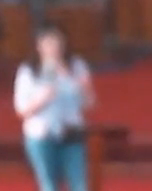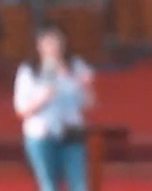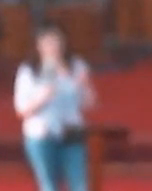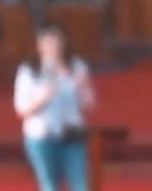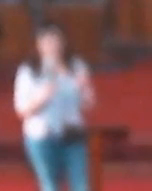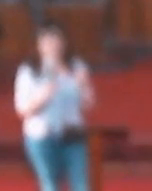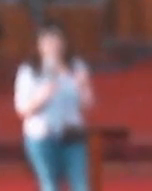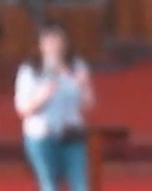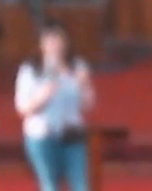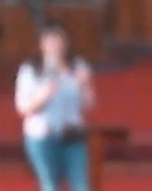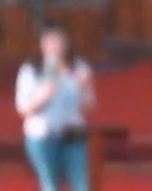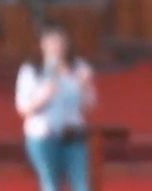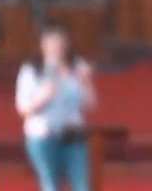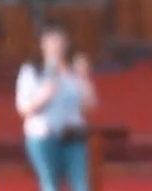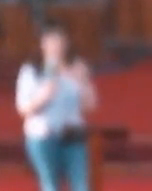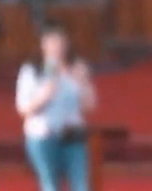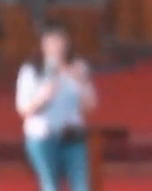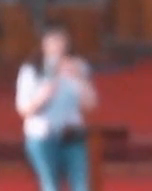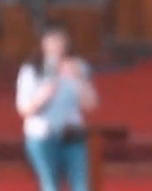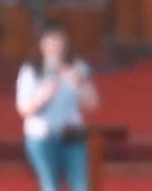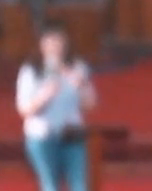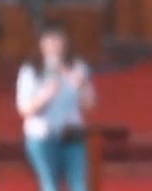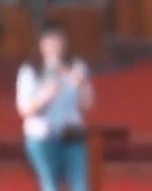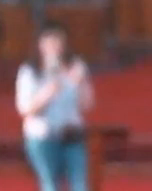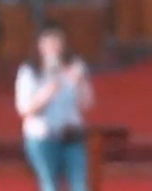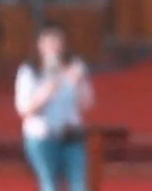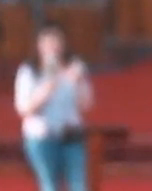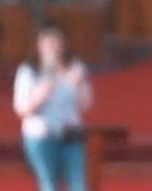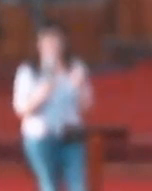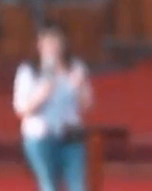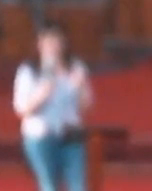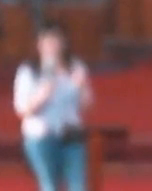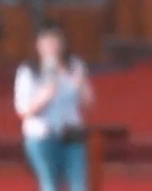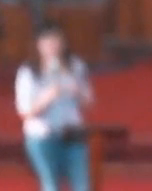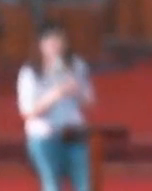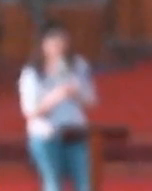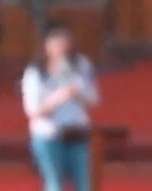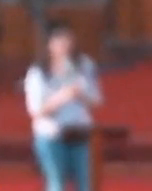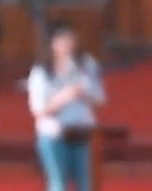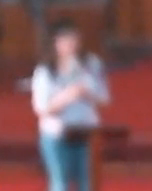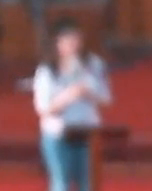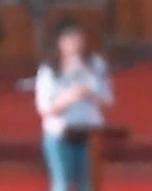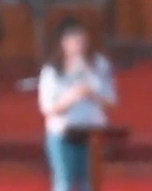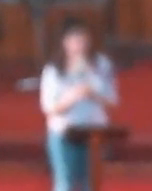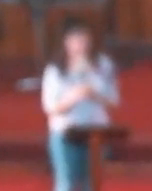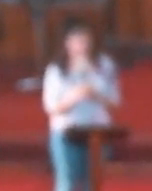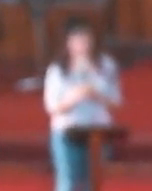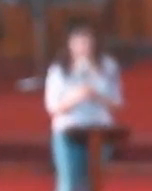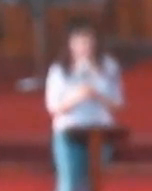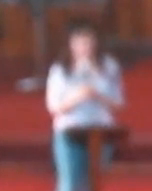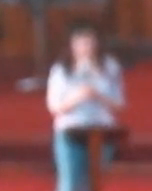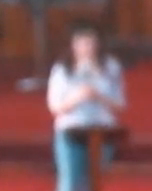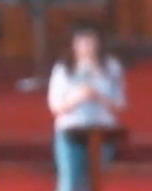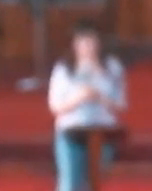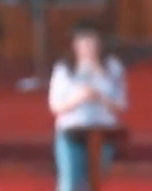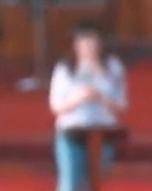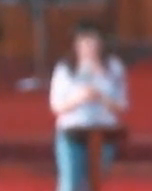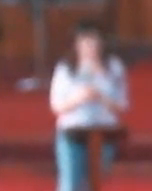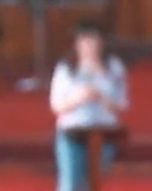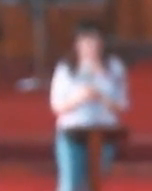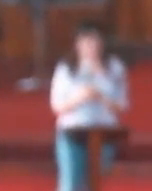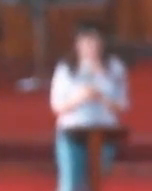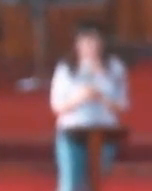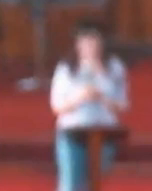in the book of Isaiah where there's a carbon and it touches the lips and the mouth of Isaiah. Hoy vamos a continuar con esta parte de una